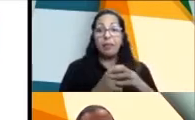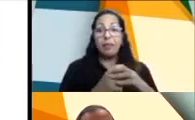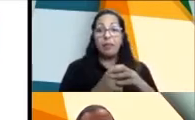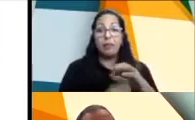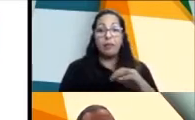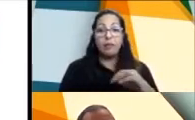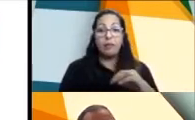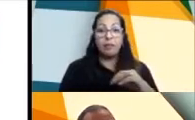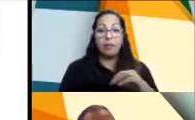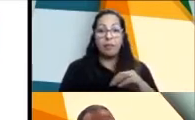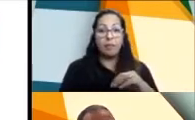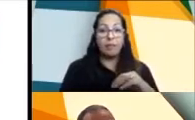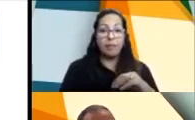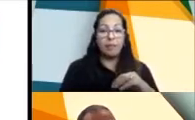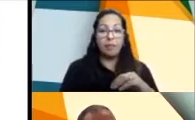will contain